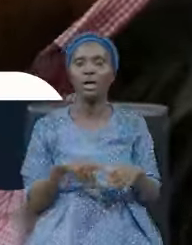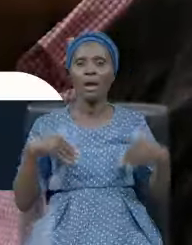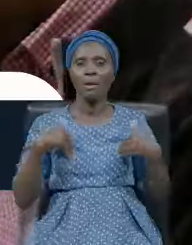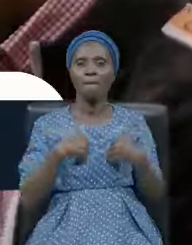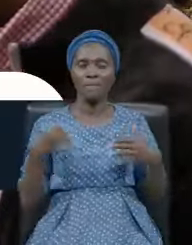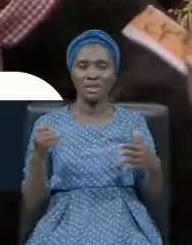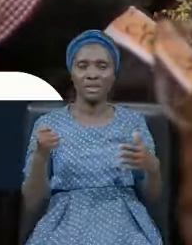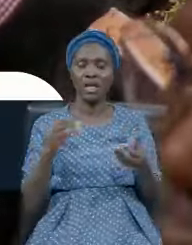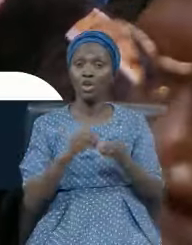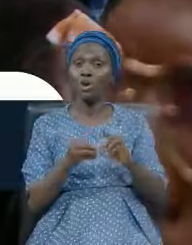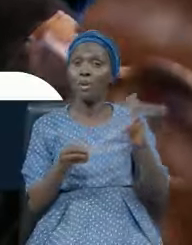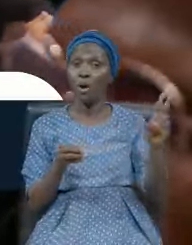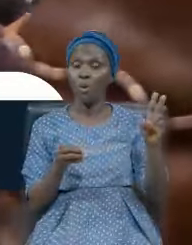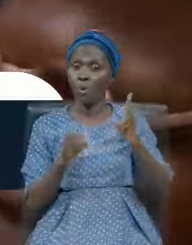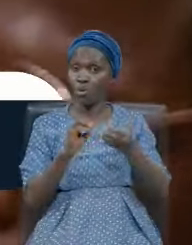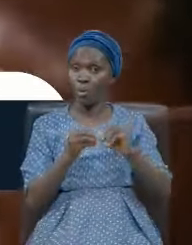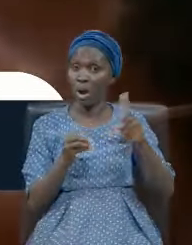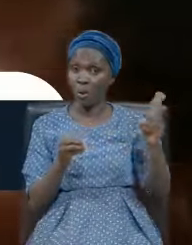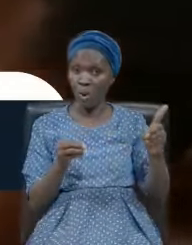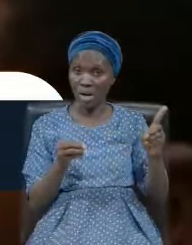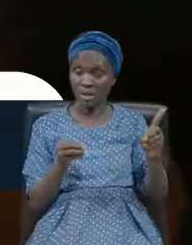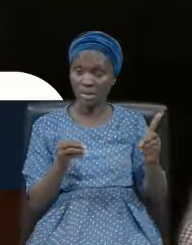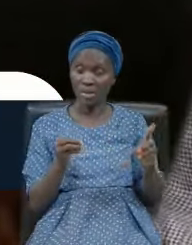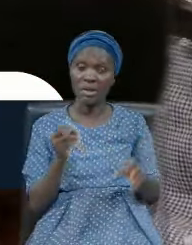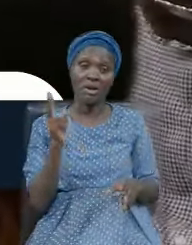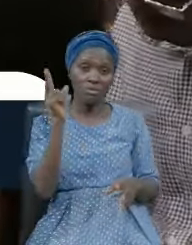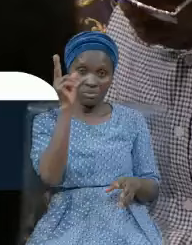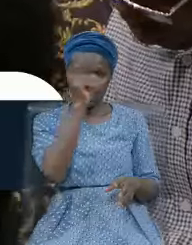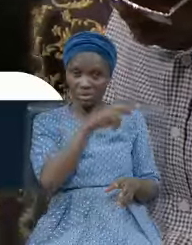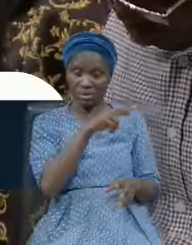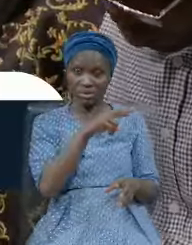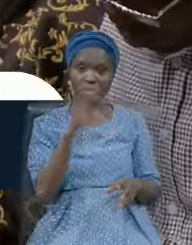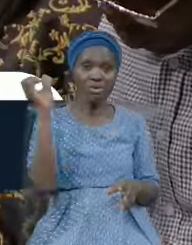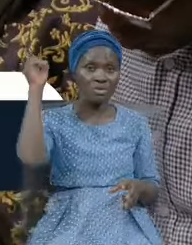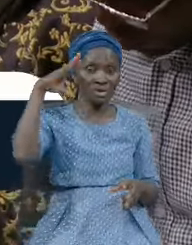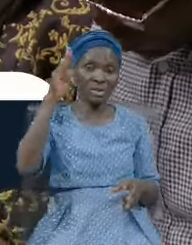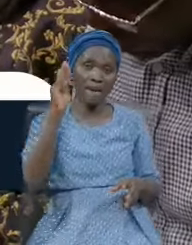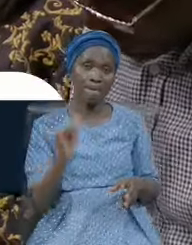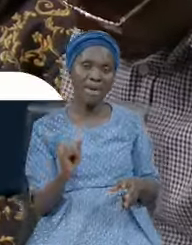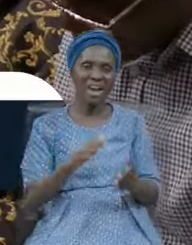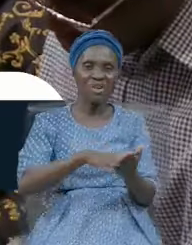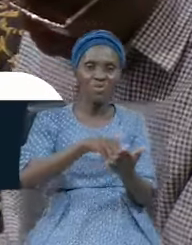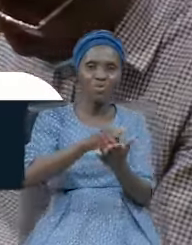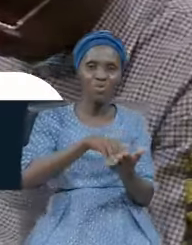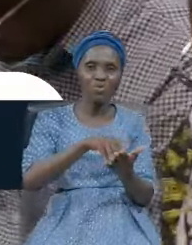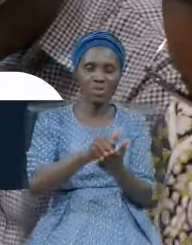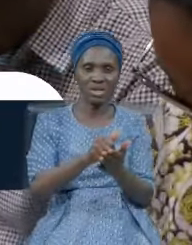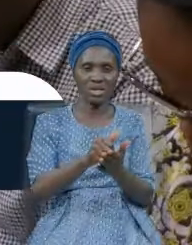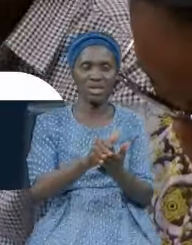misunderstood grace by nominal believers. Misunderstood